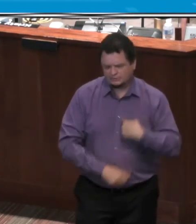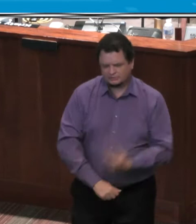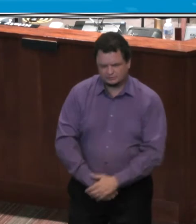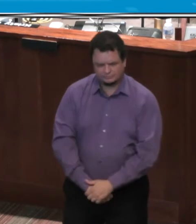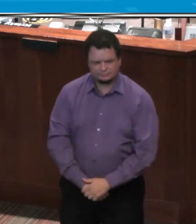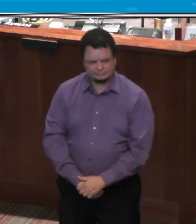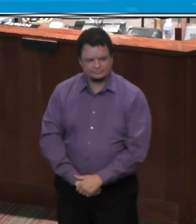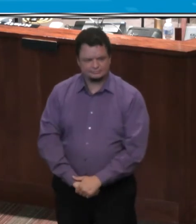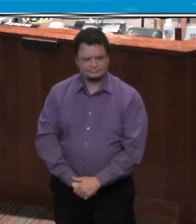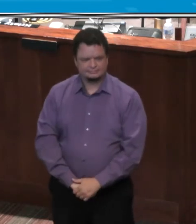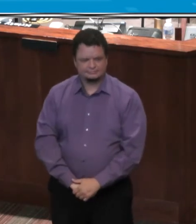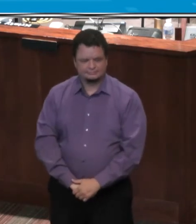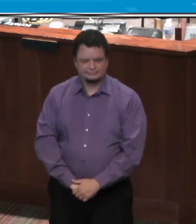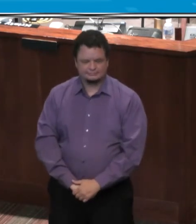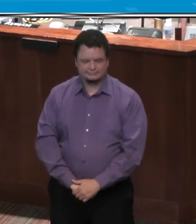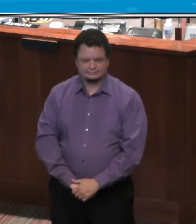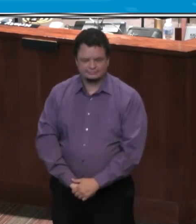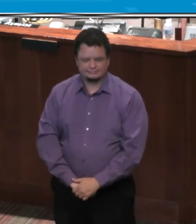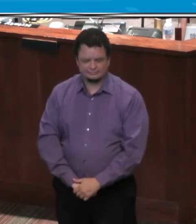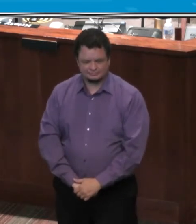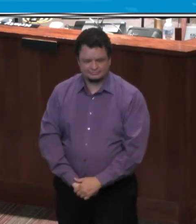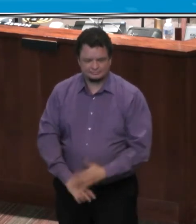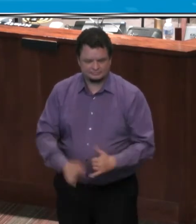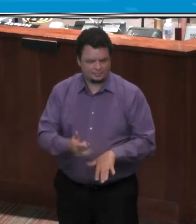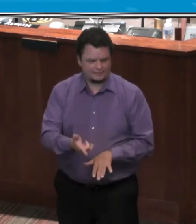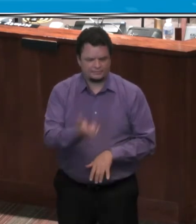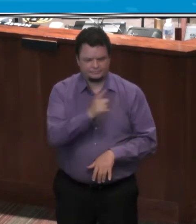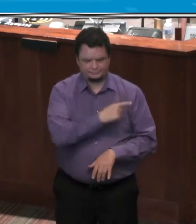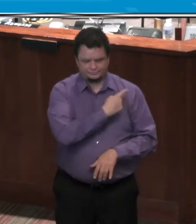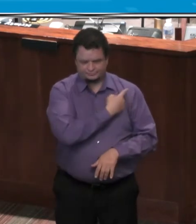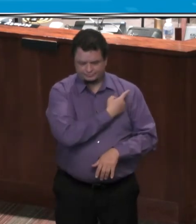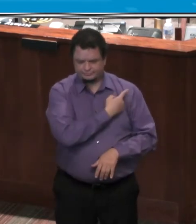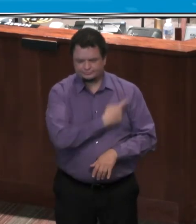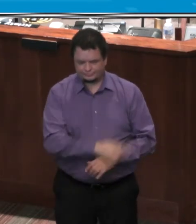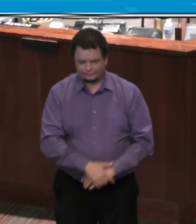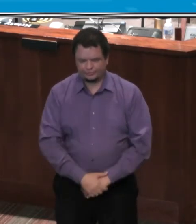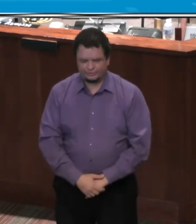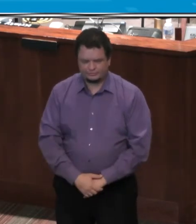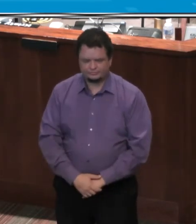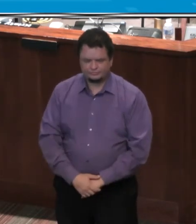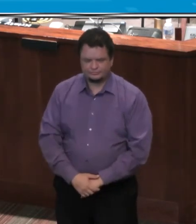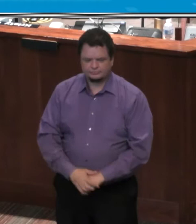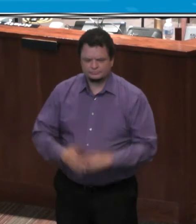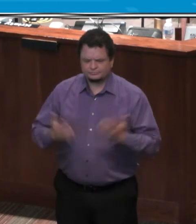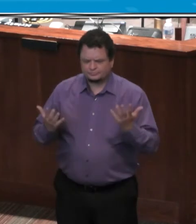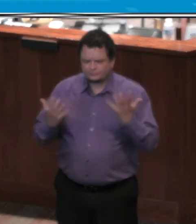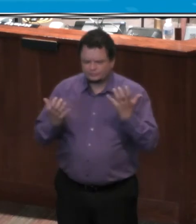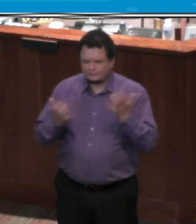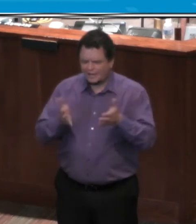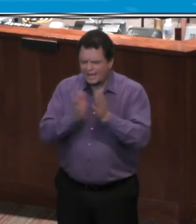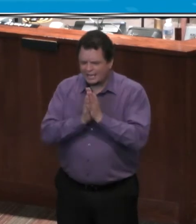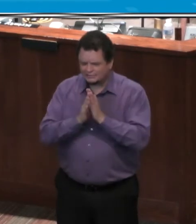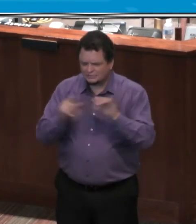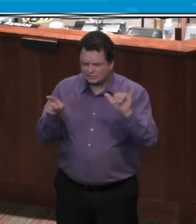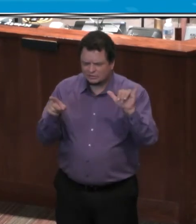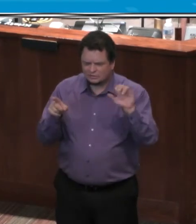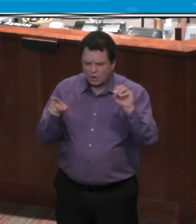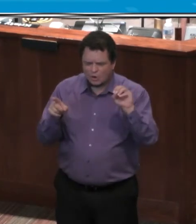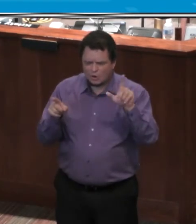though, I would like to ask Councilwoman Avila, who's been very involved with this. Do you have any